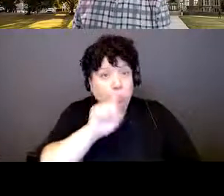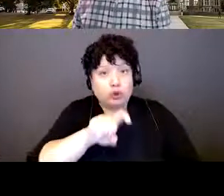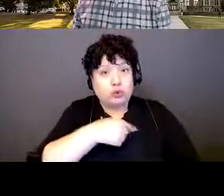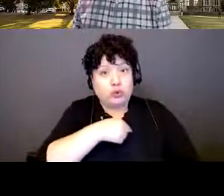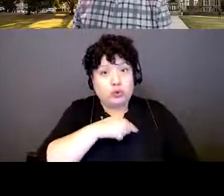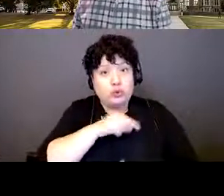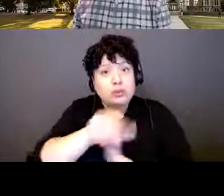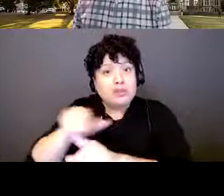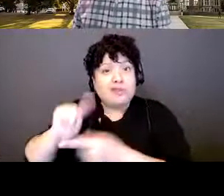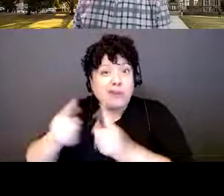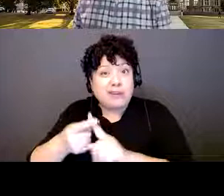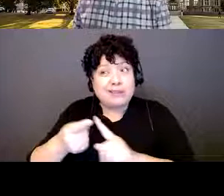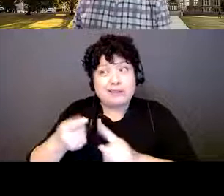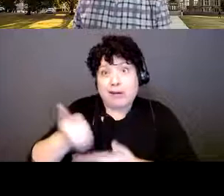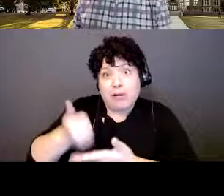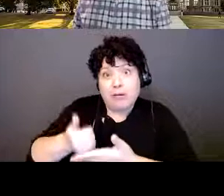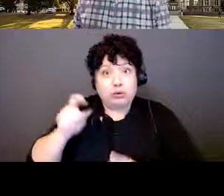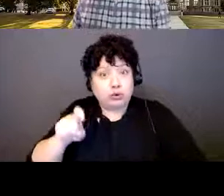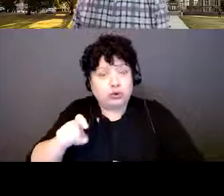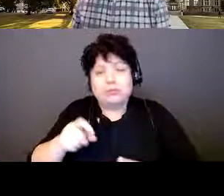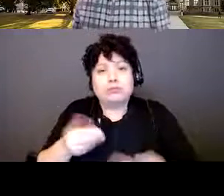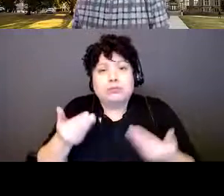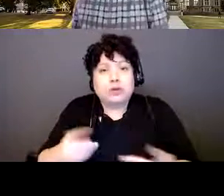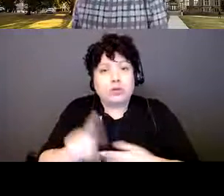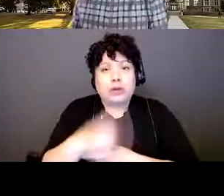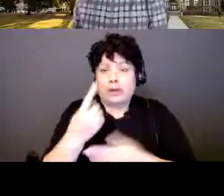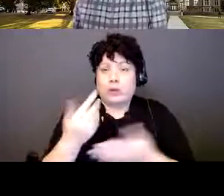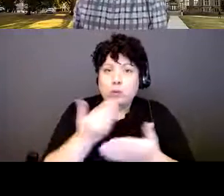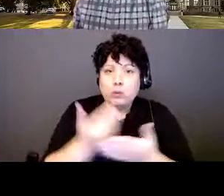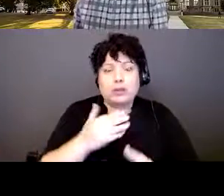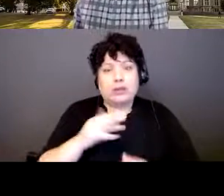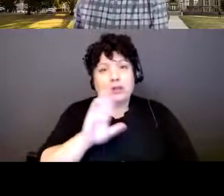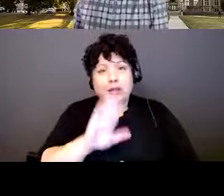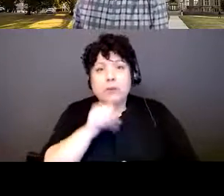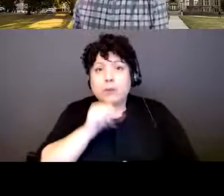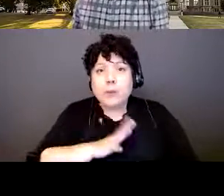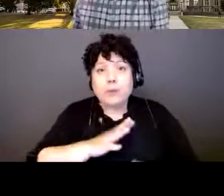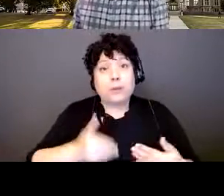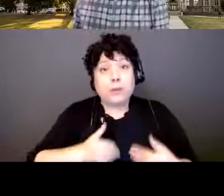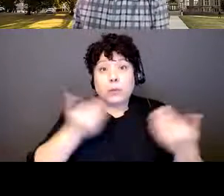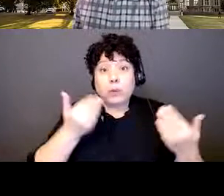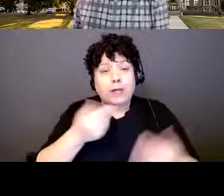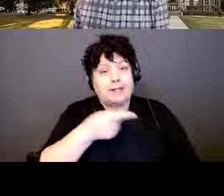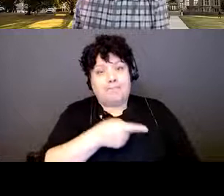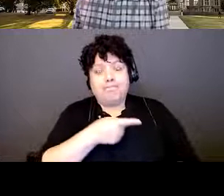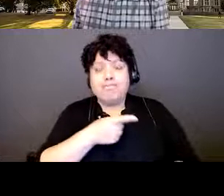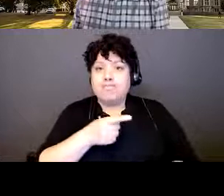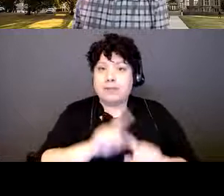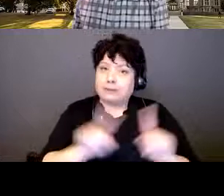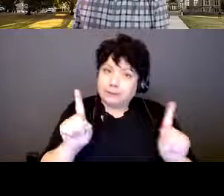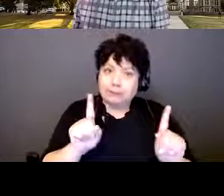So clearly we live with a new generation of women who've part of the